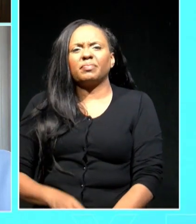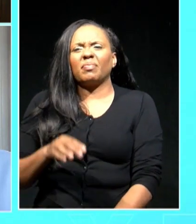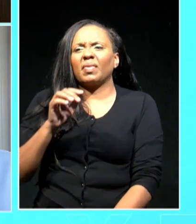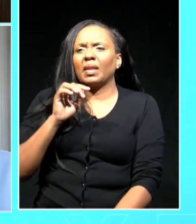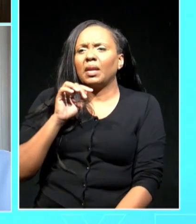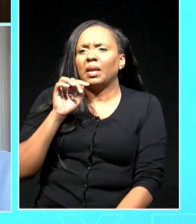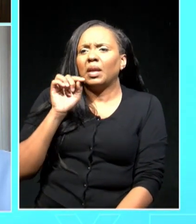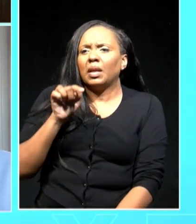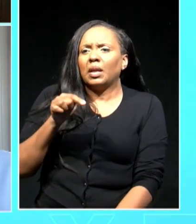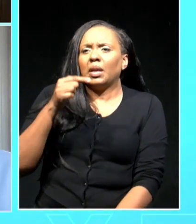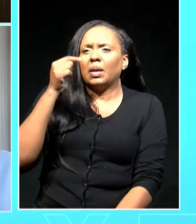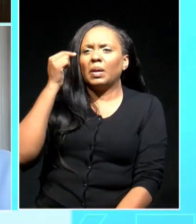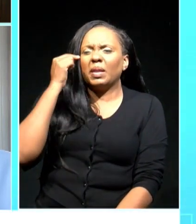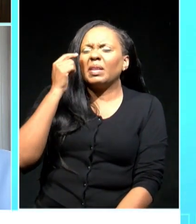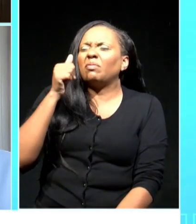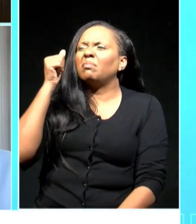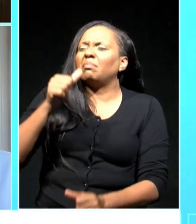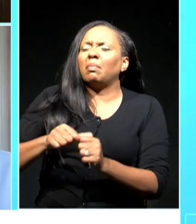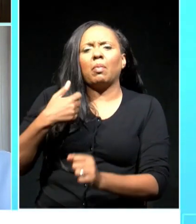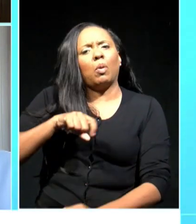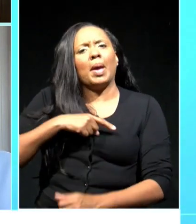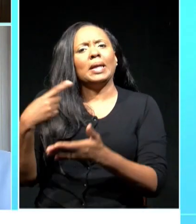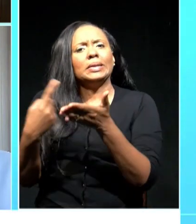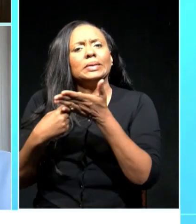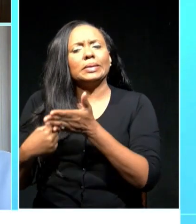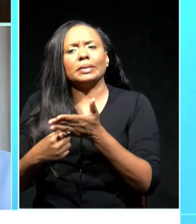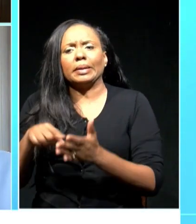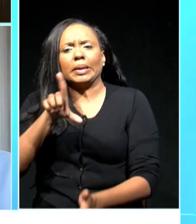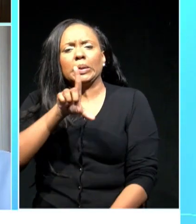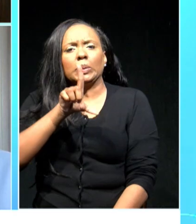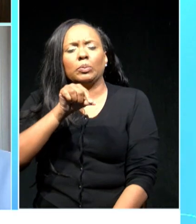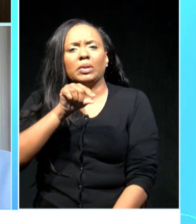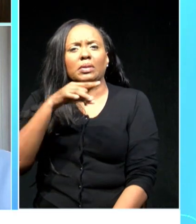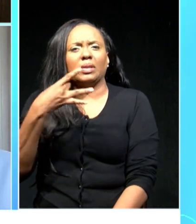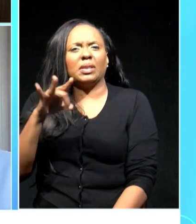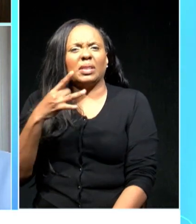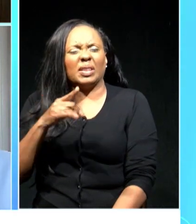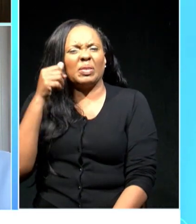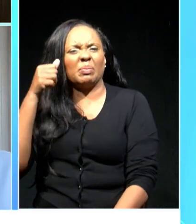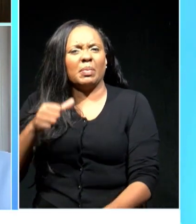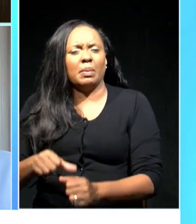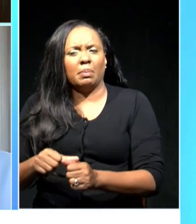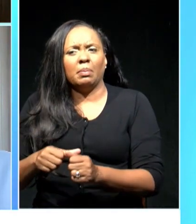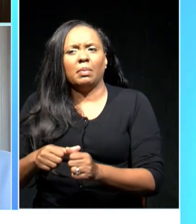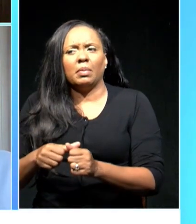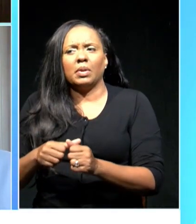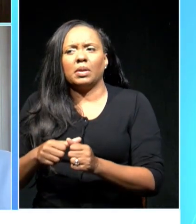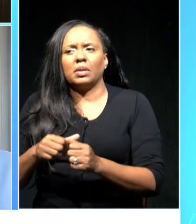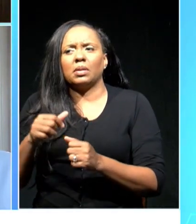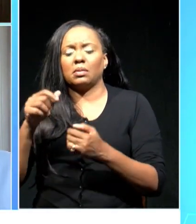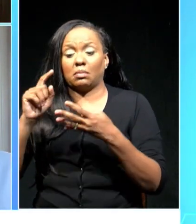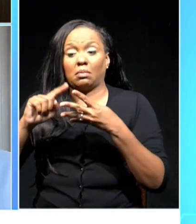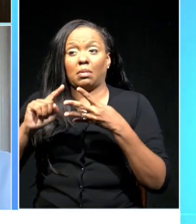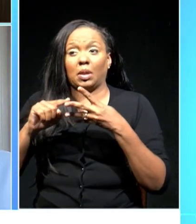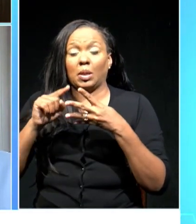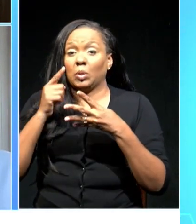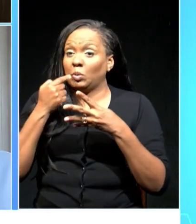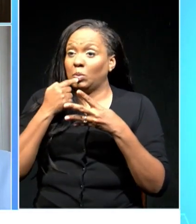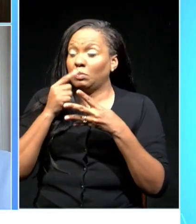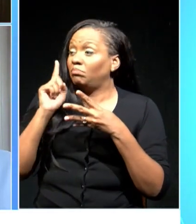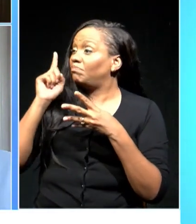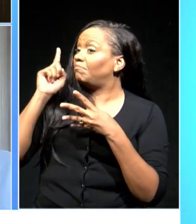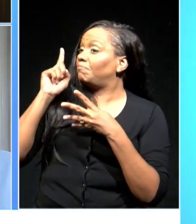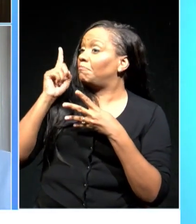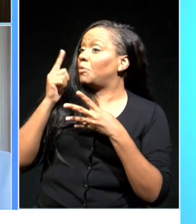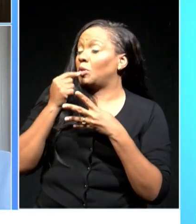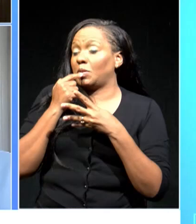an outlier? Remember, you were on an earlier program, Professor Barrow-Giles, and you said we shouldn't compare any of the previous election